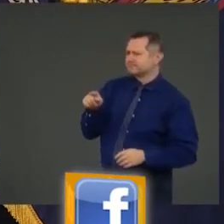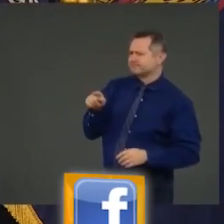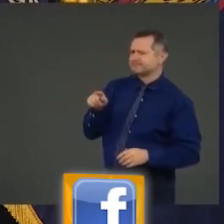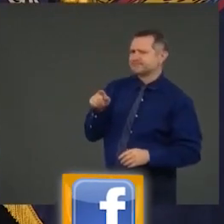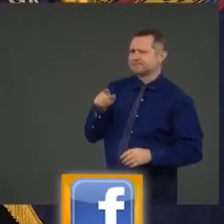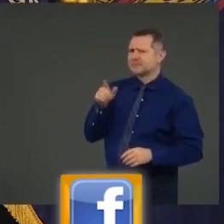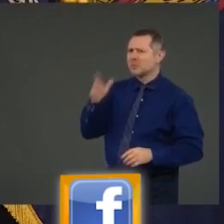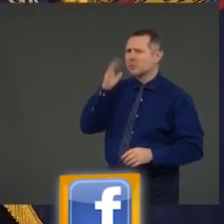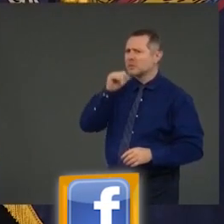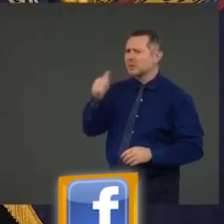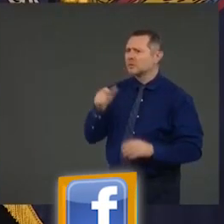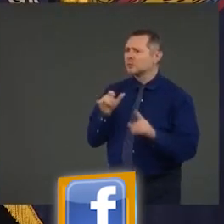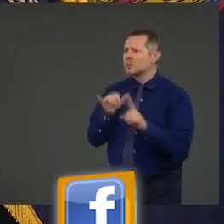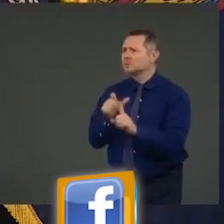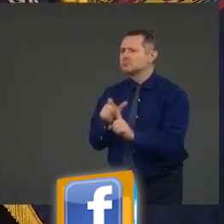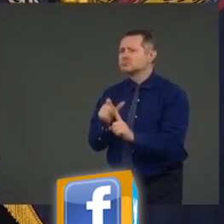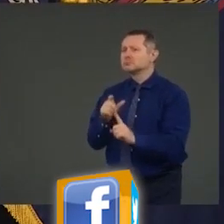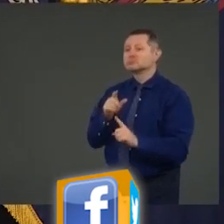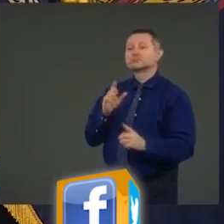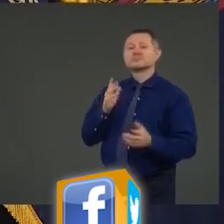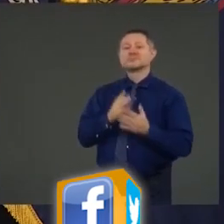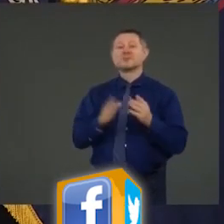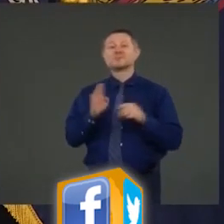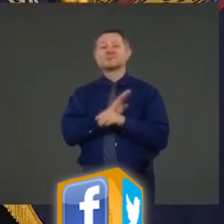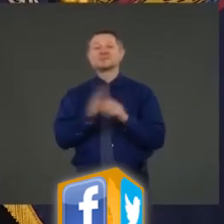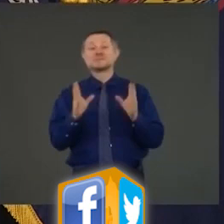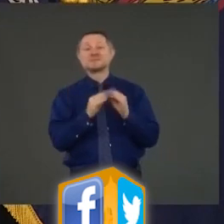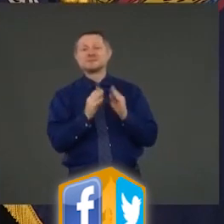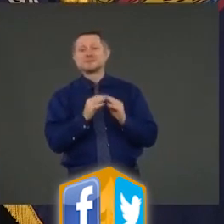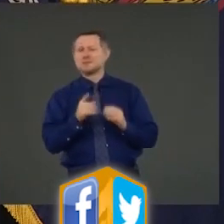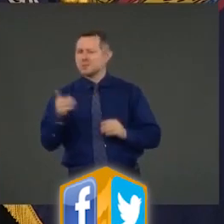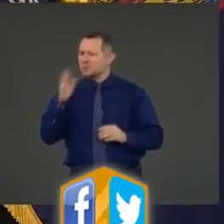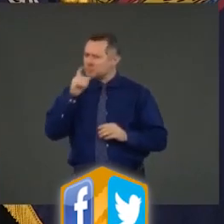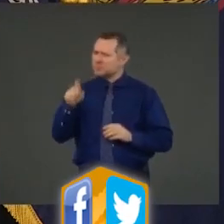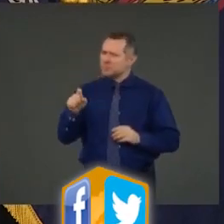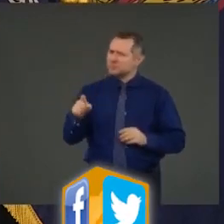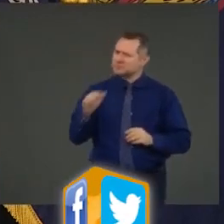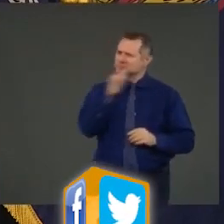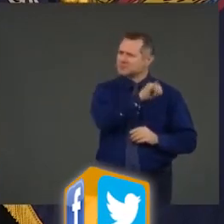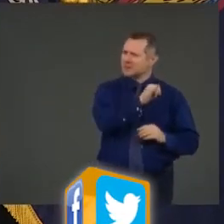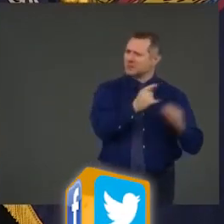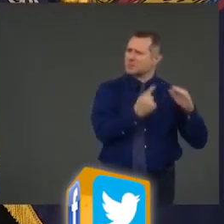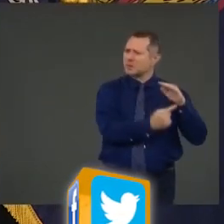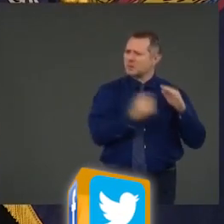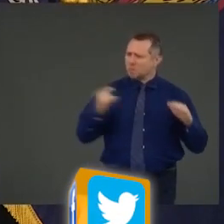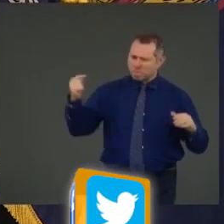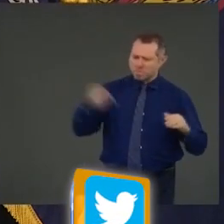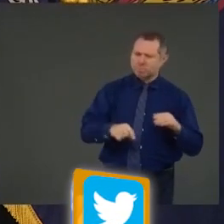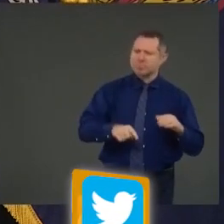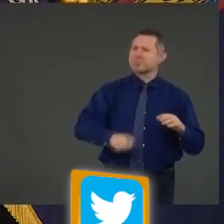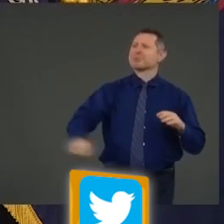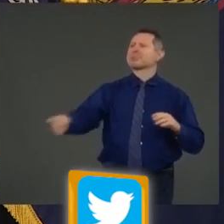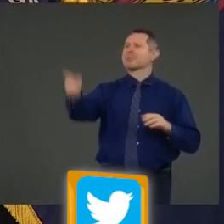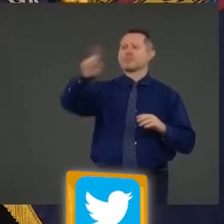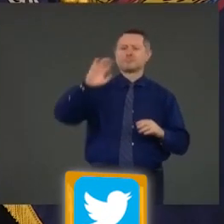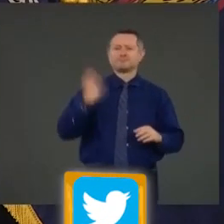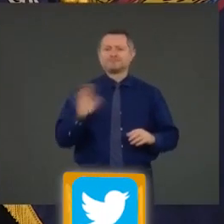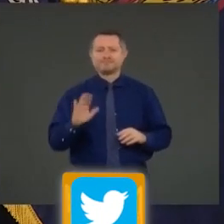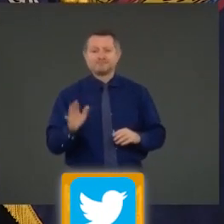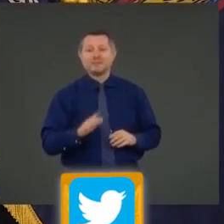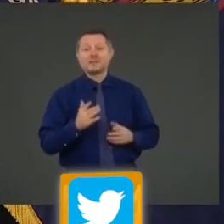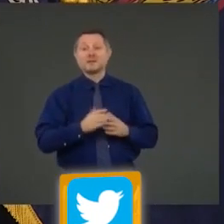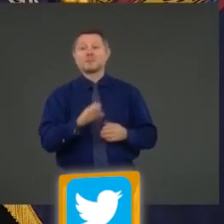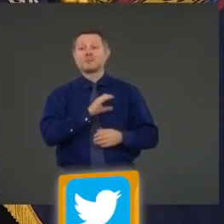not on quarantine? You go to a business meeting and somebody says, aren't you supposed to be in quarantine? You're stopped by a police officer